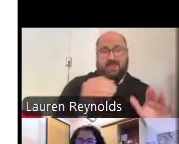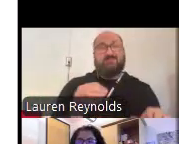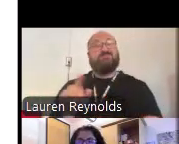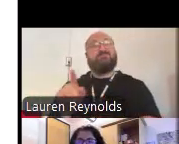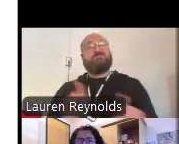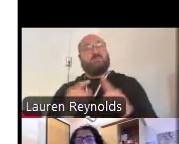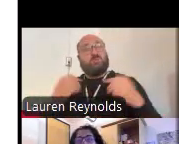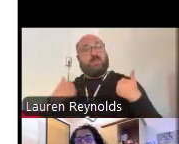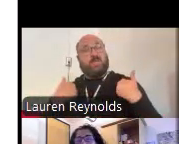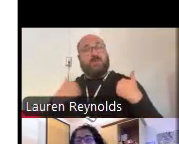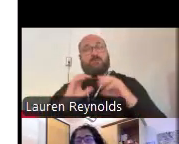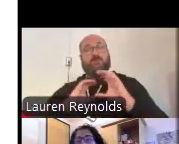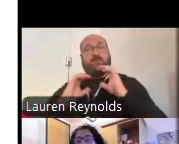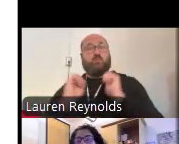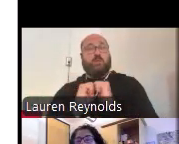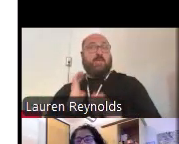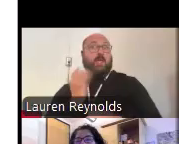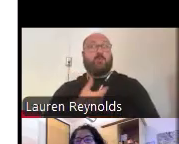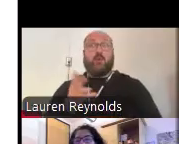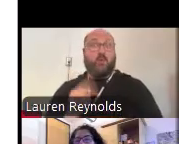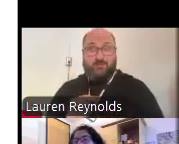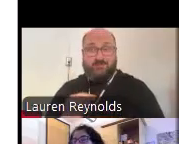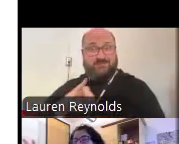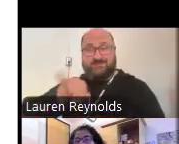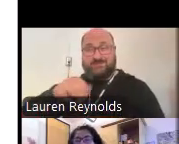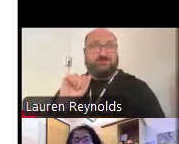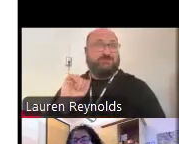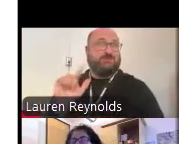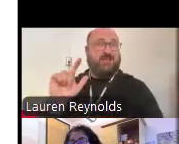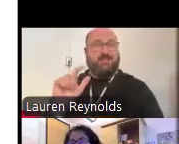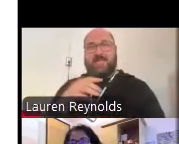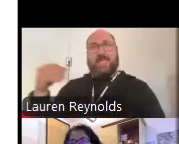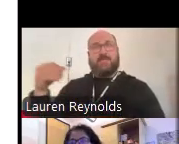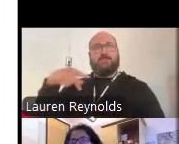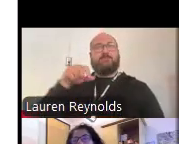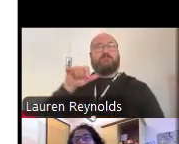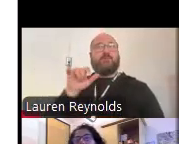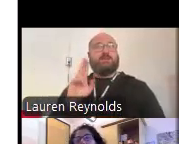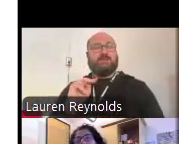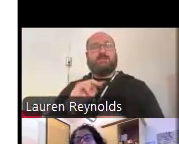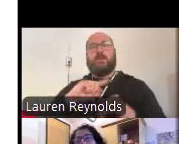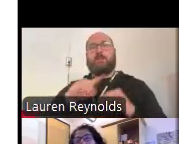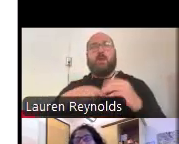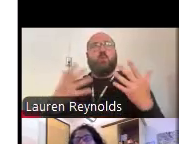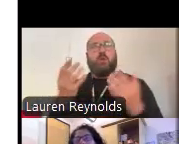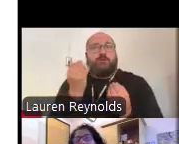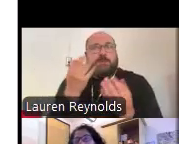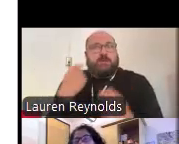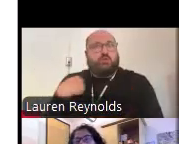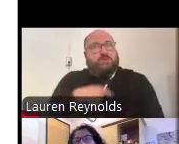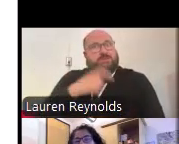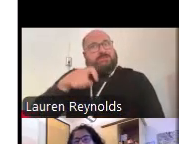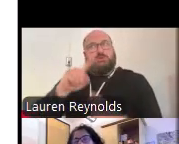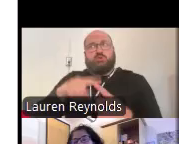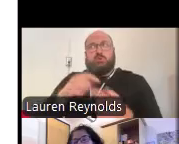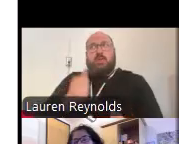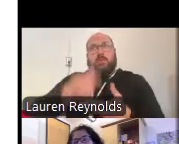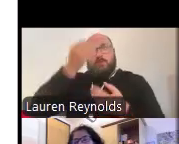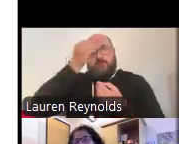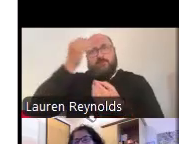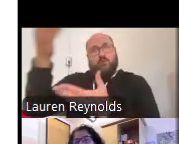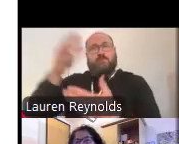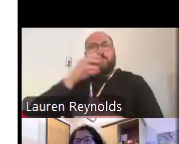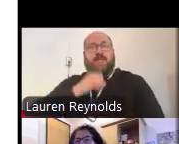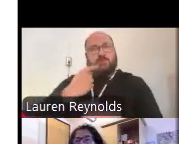with your own Janelle Preston about what information is needed to help inform age at first